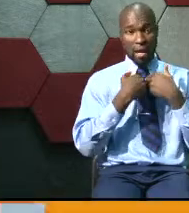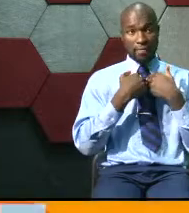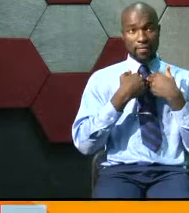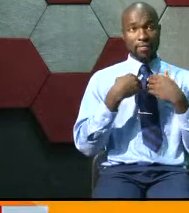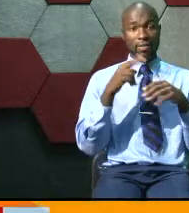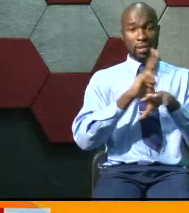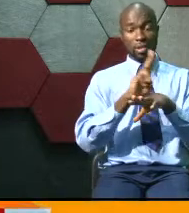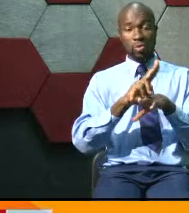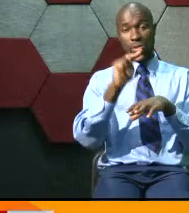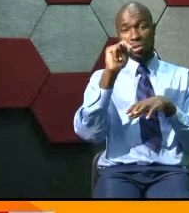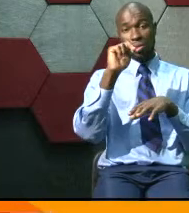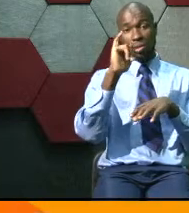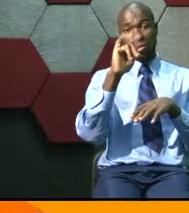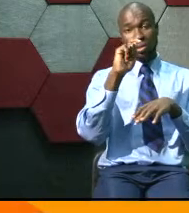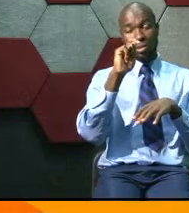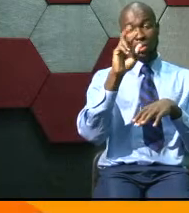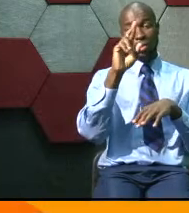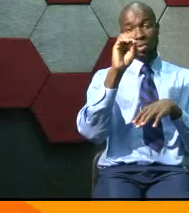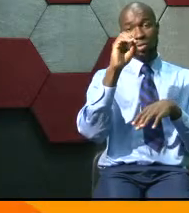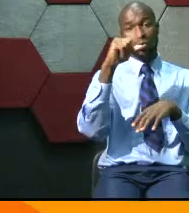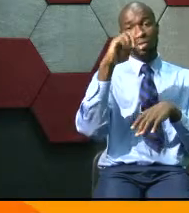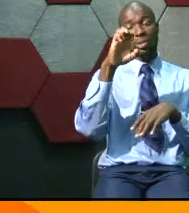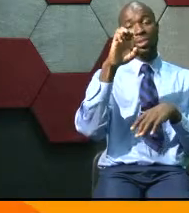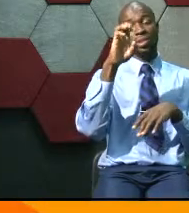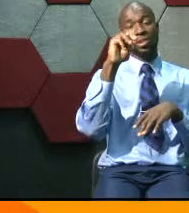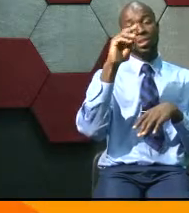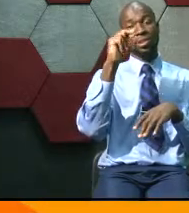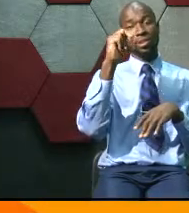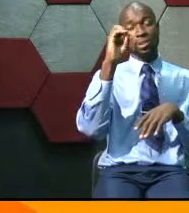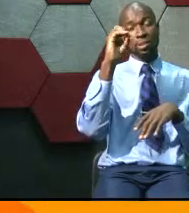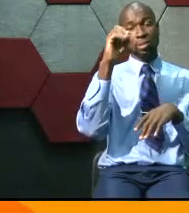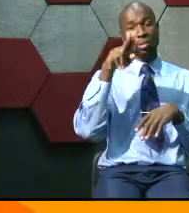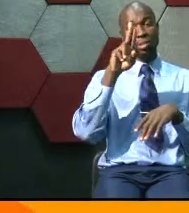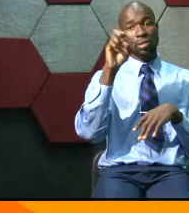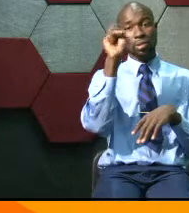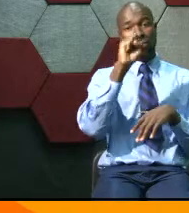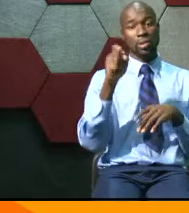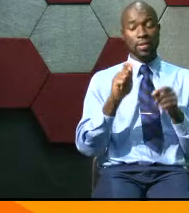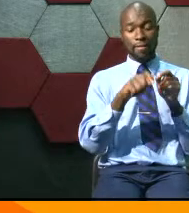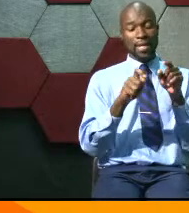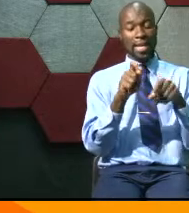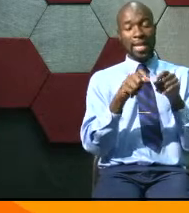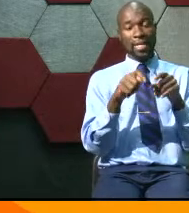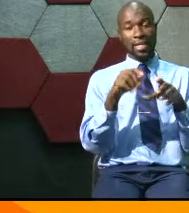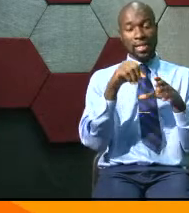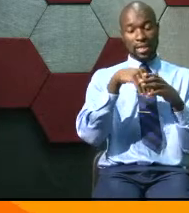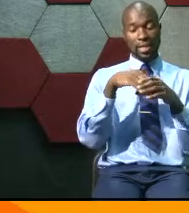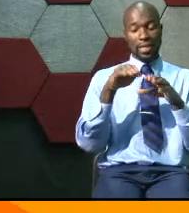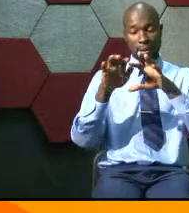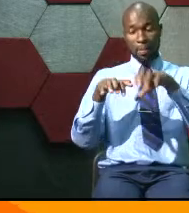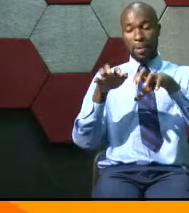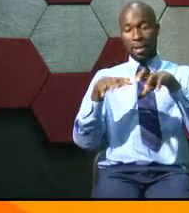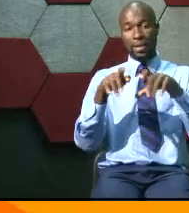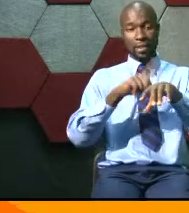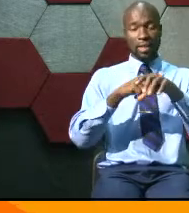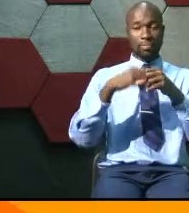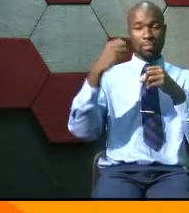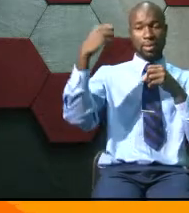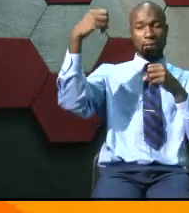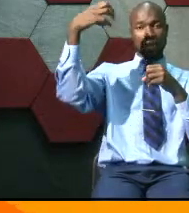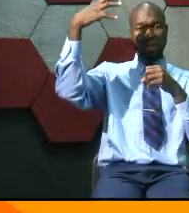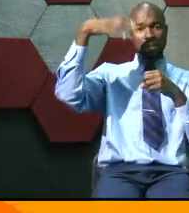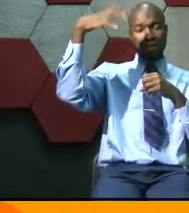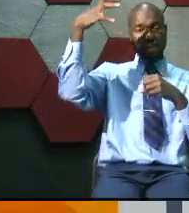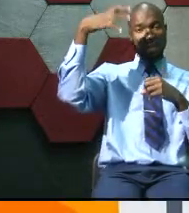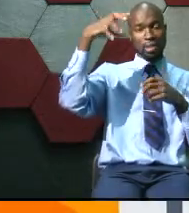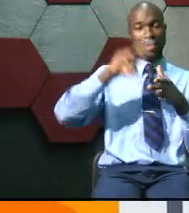as fertilizers for these projects, for the planting. And this means that when it rains or when you start watering the plants,